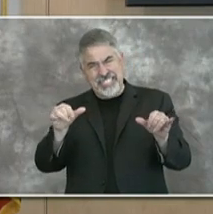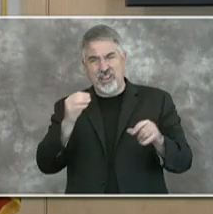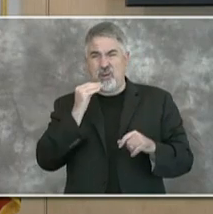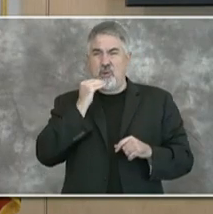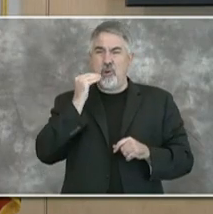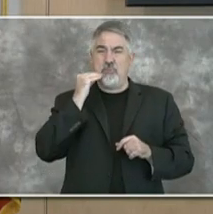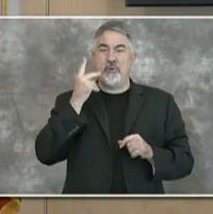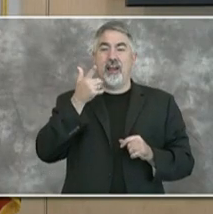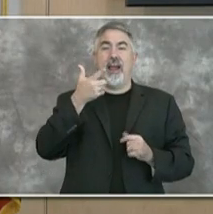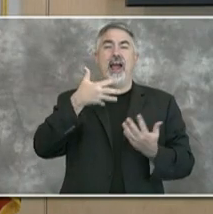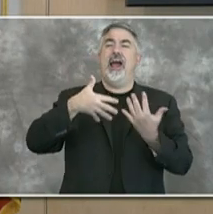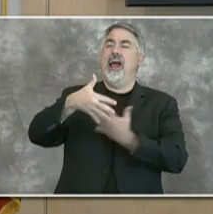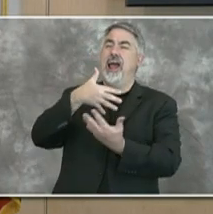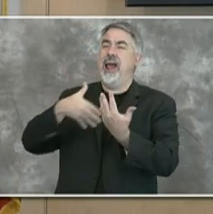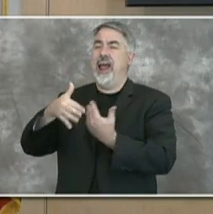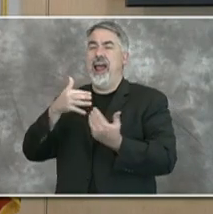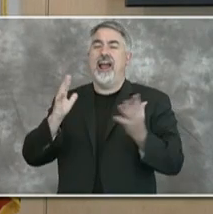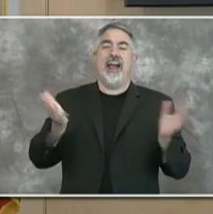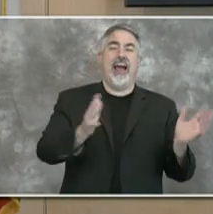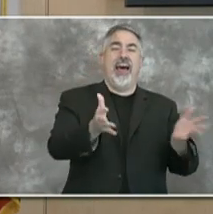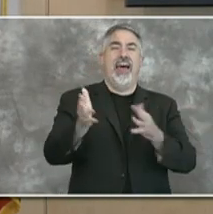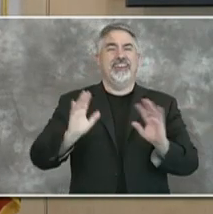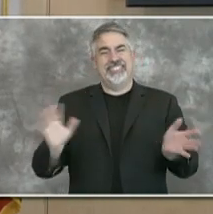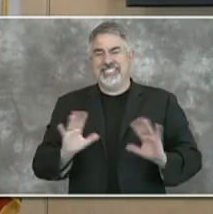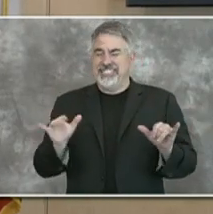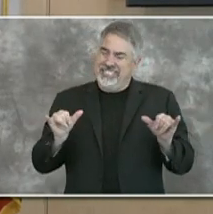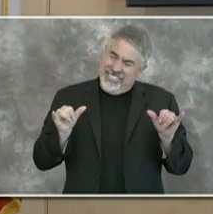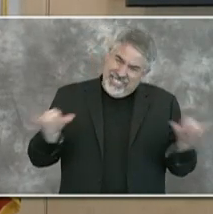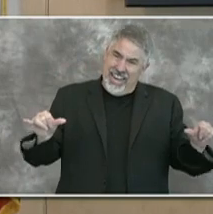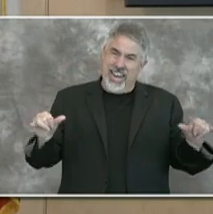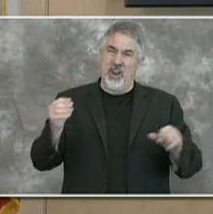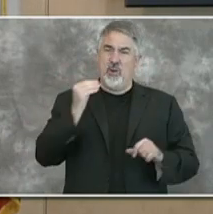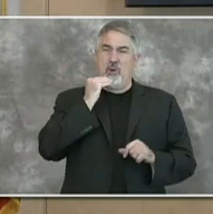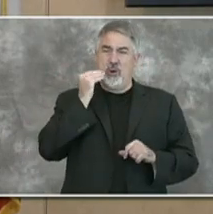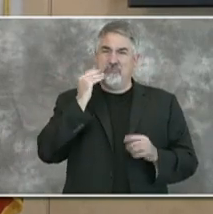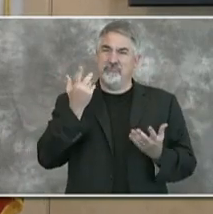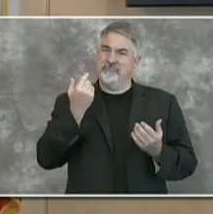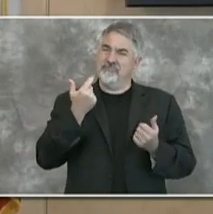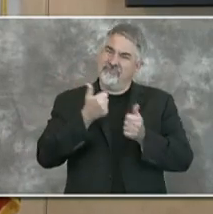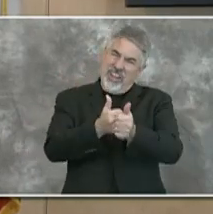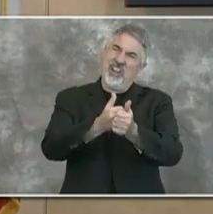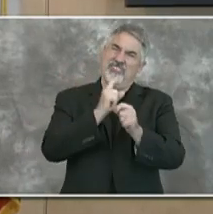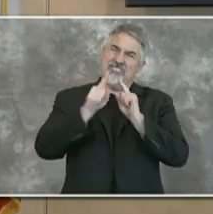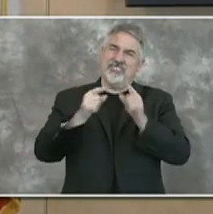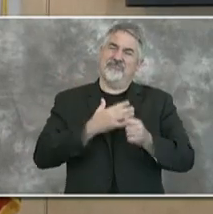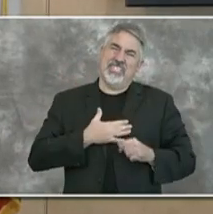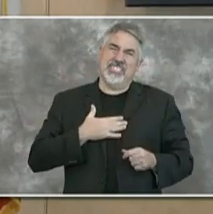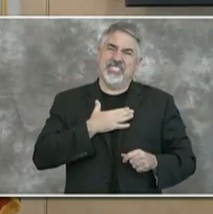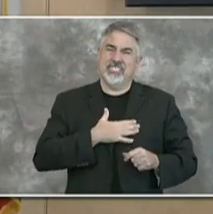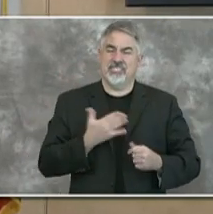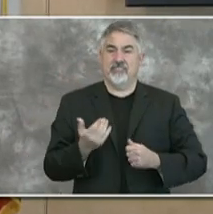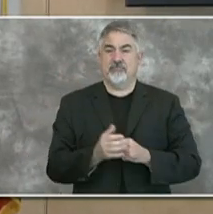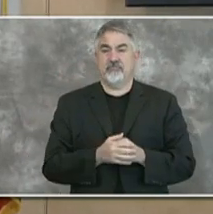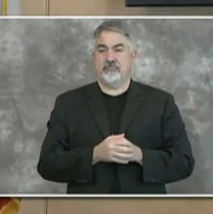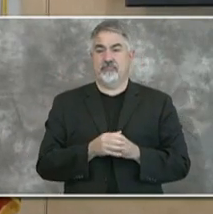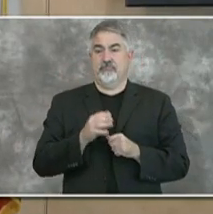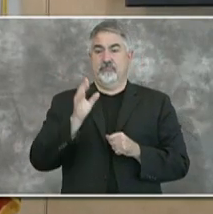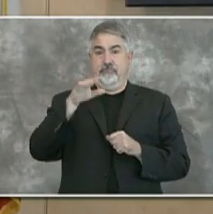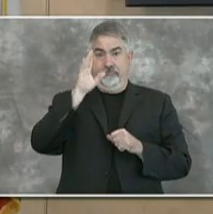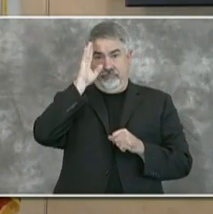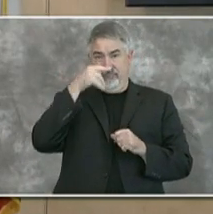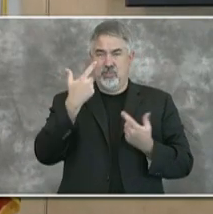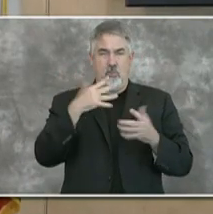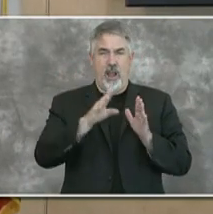and follow the directives of our public health officer. If we don't, we could see an exponential rise in the number